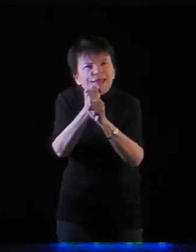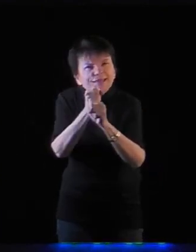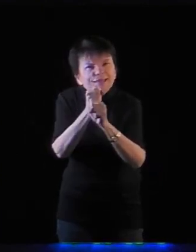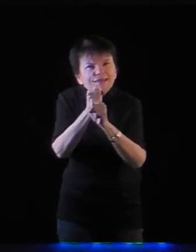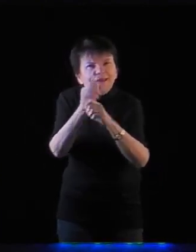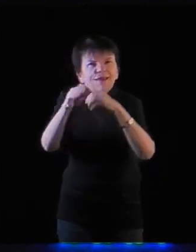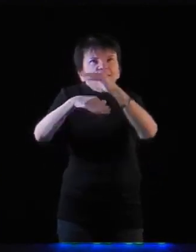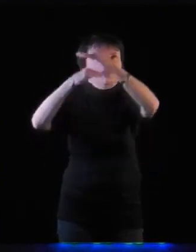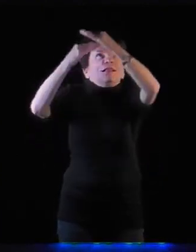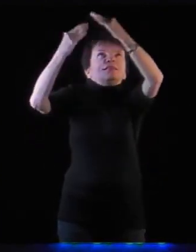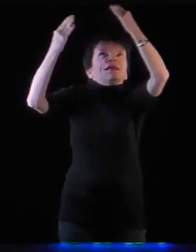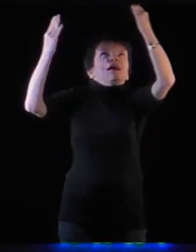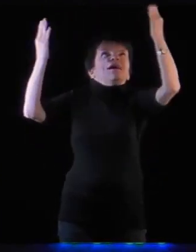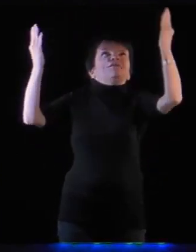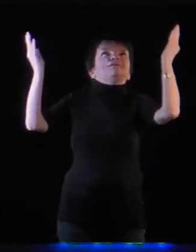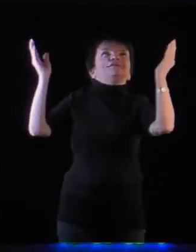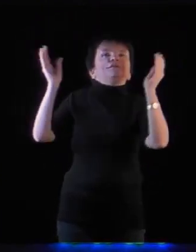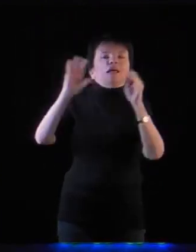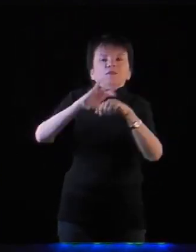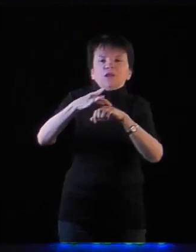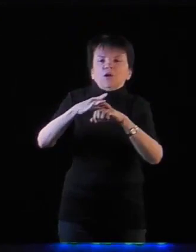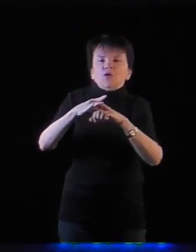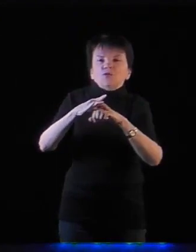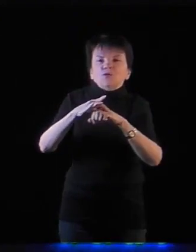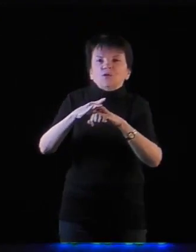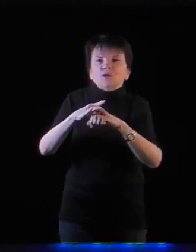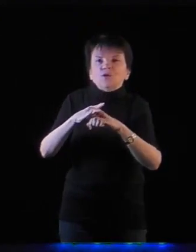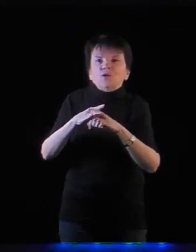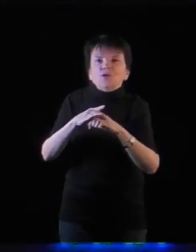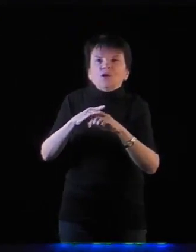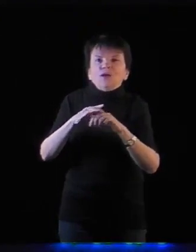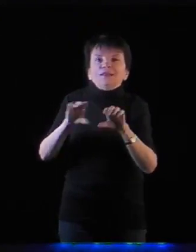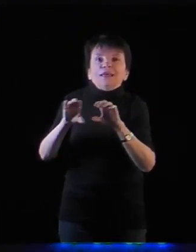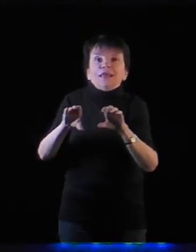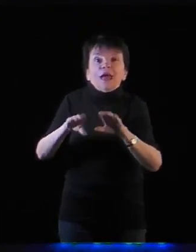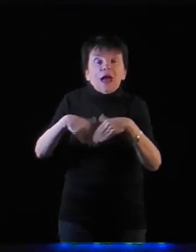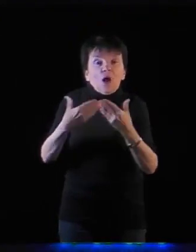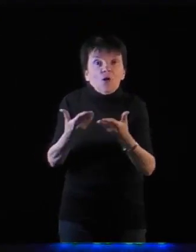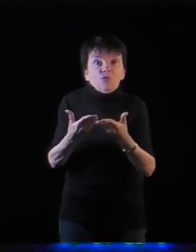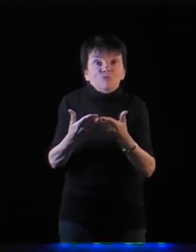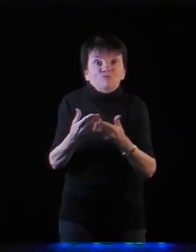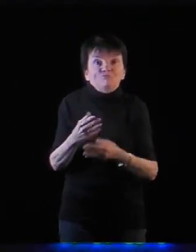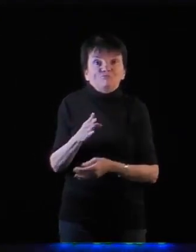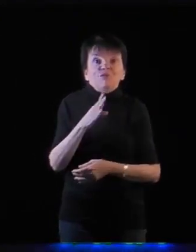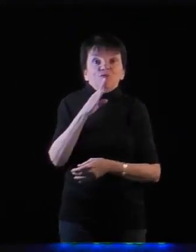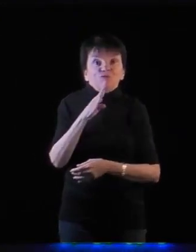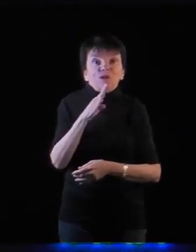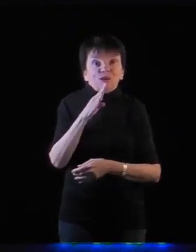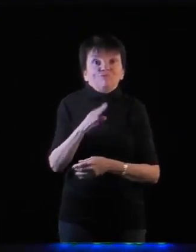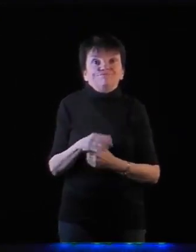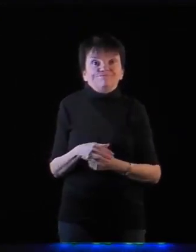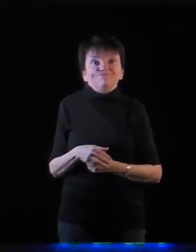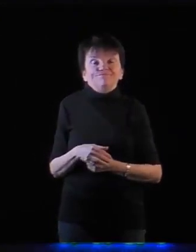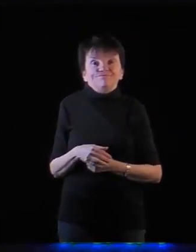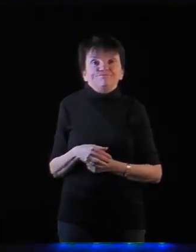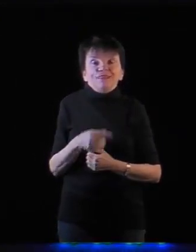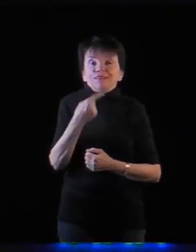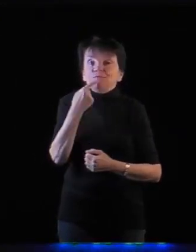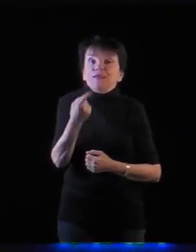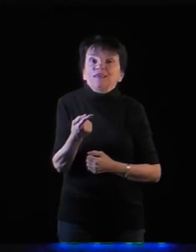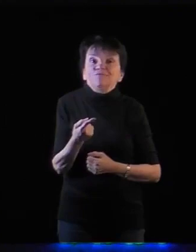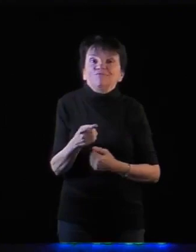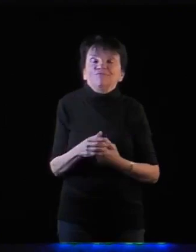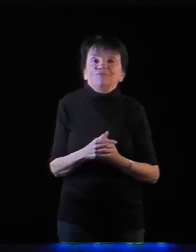the heavens and the earth, and he did so by speaking it into existence. Ex nihilo, out of nothing, God